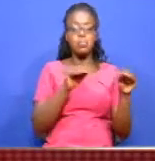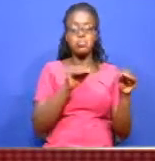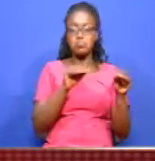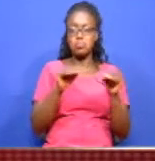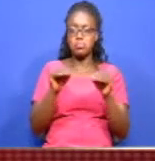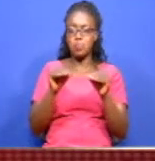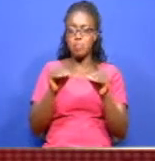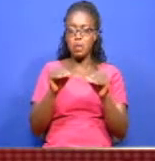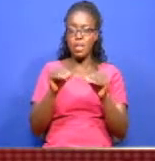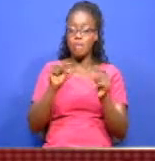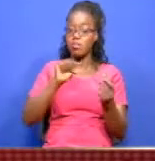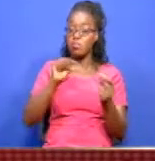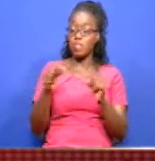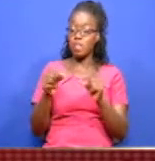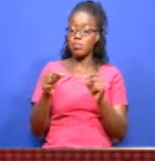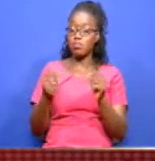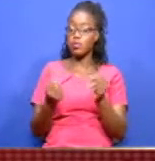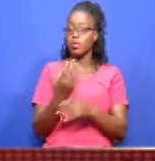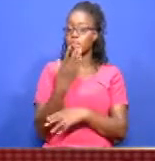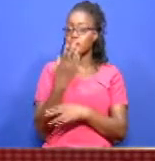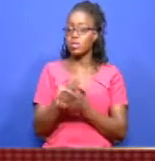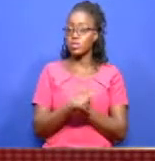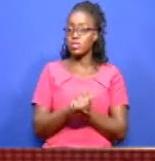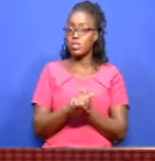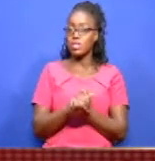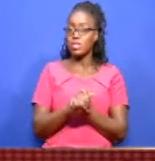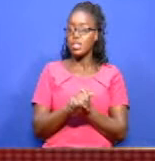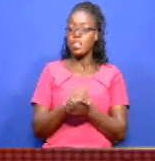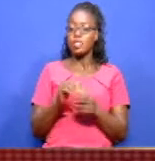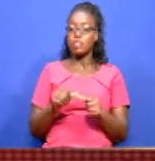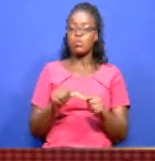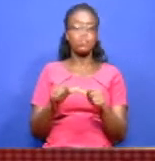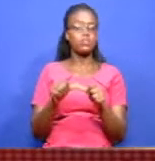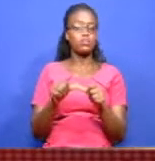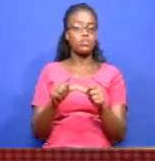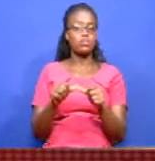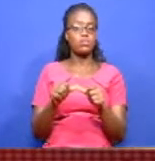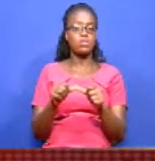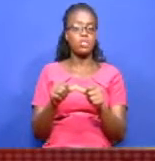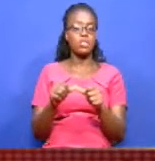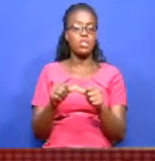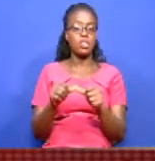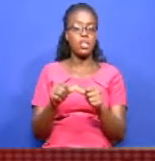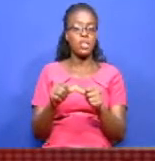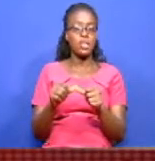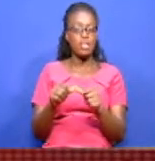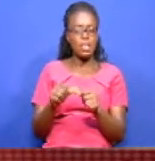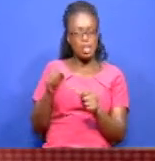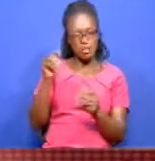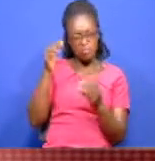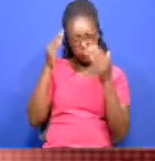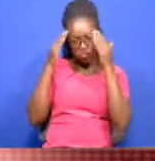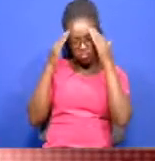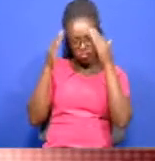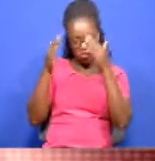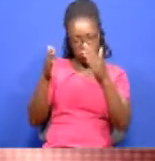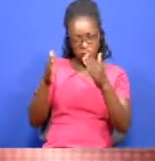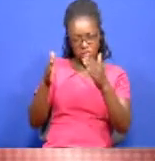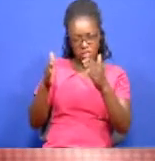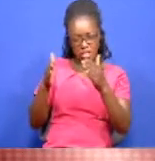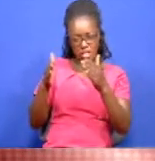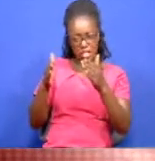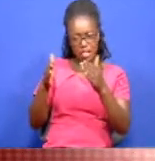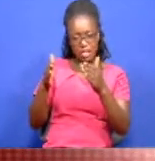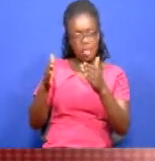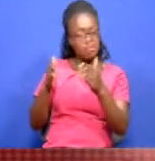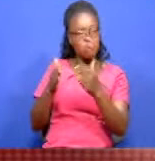day. I can tell you that this continues to be an area that the government is paying a great deal of